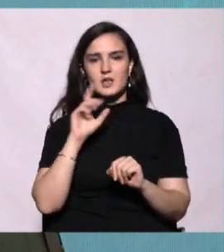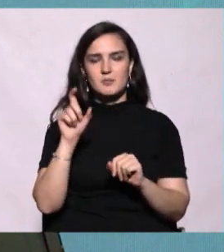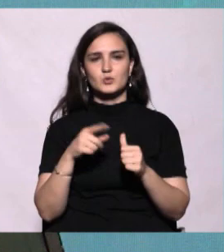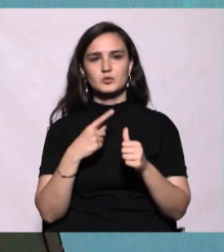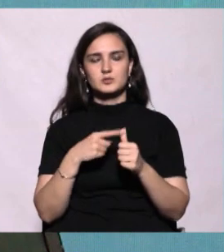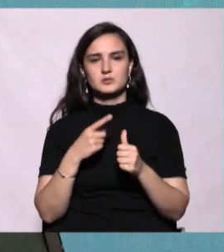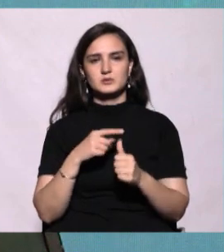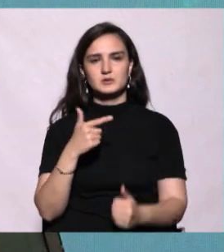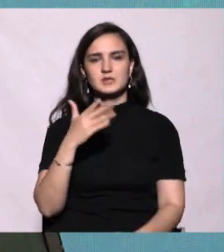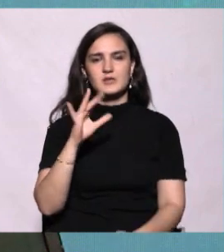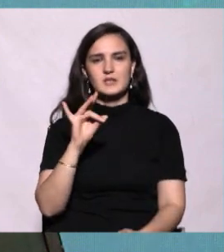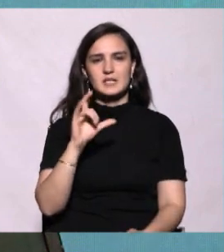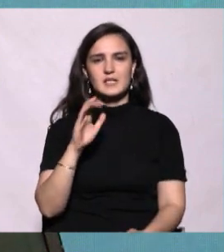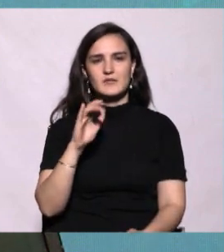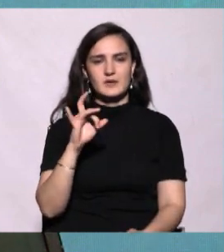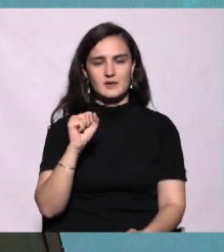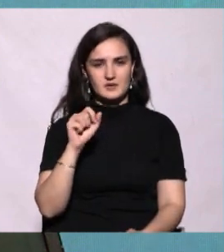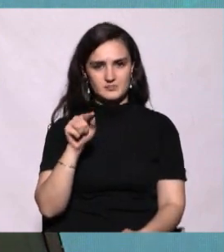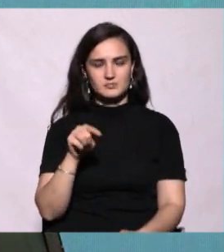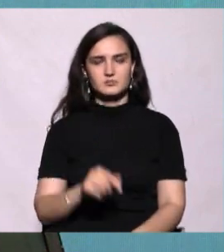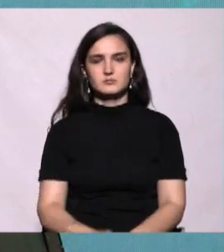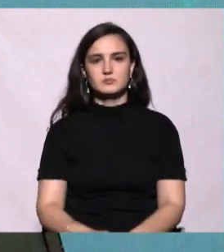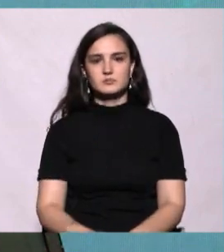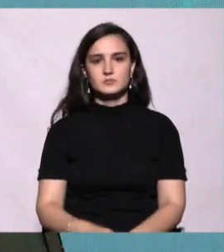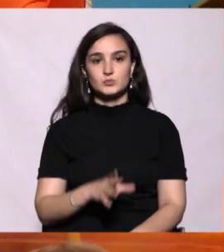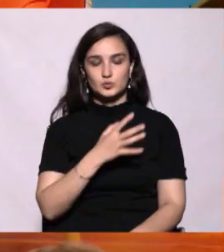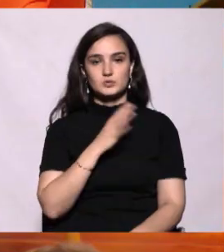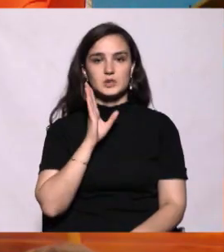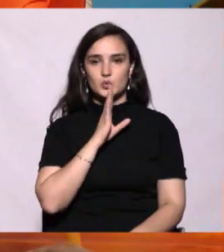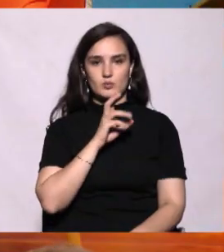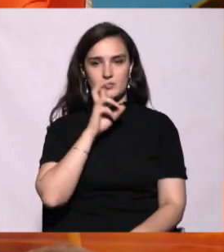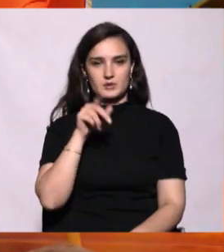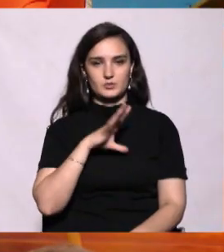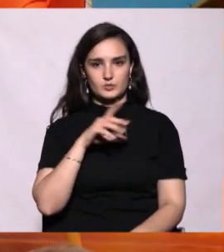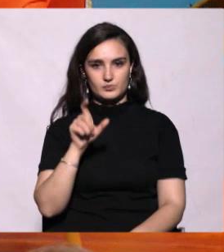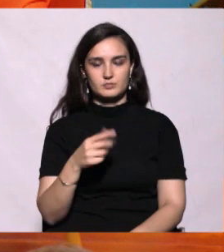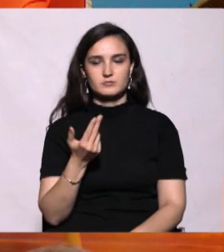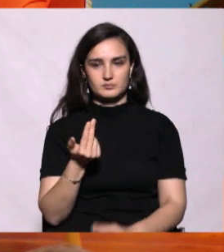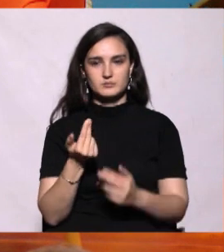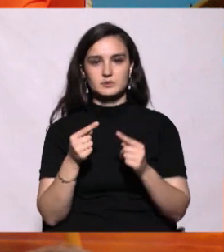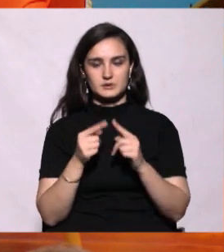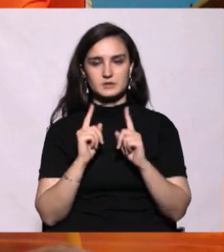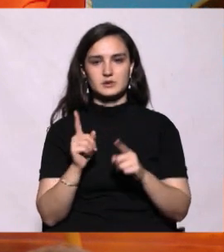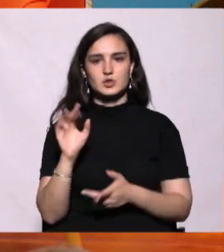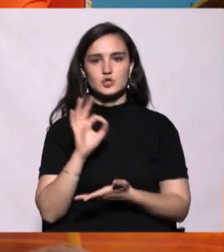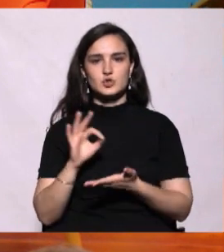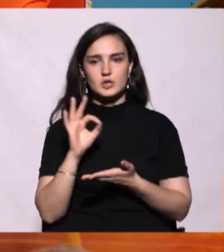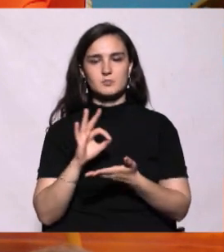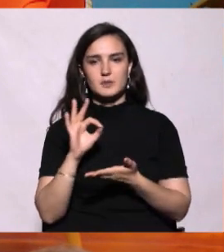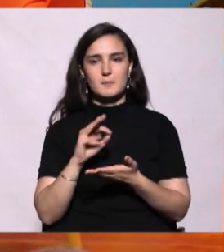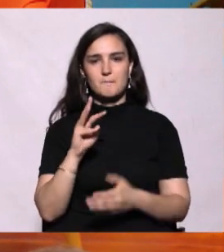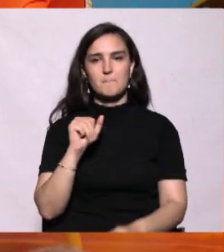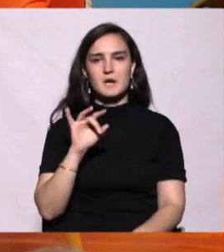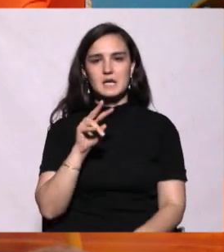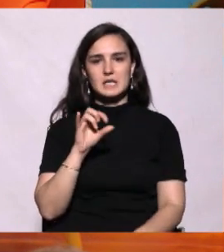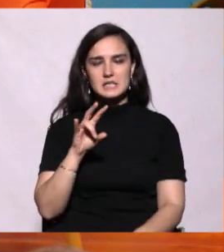named Guinevere, who becomes the queen. Yes. And what about Merlin's